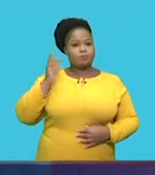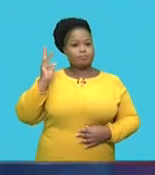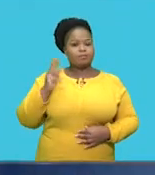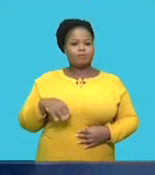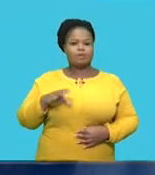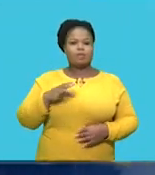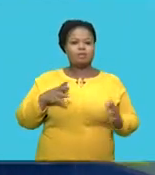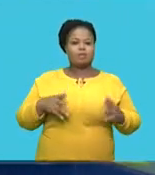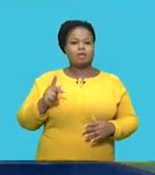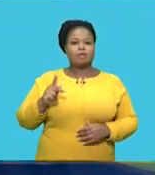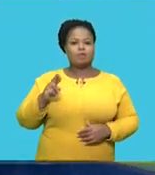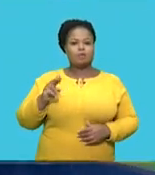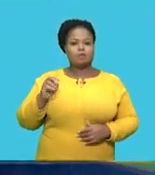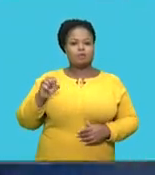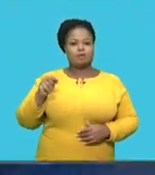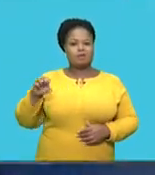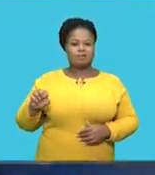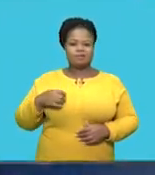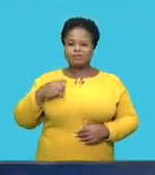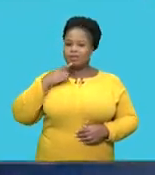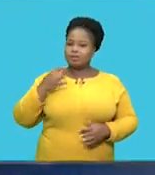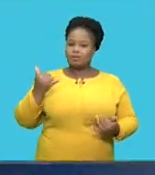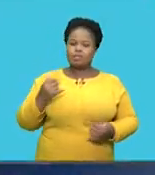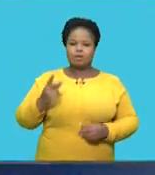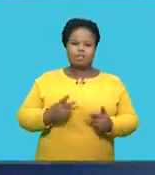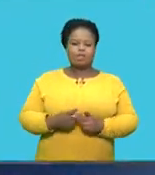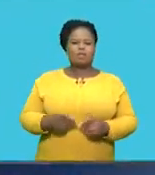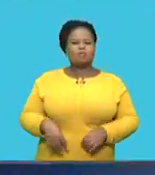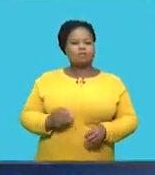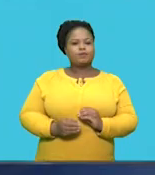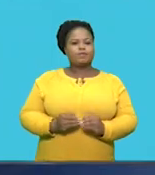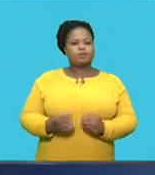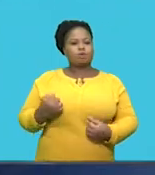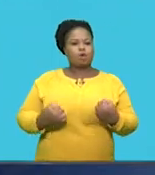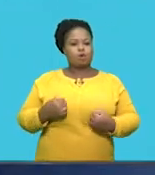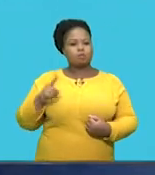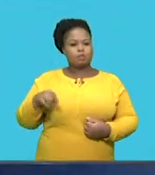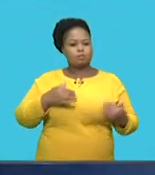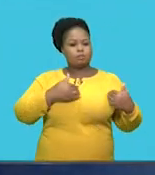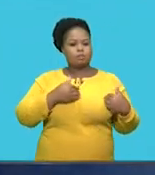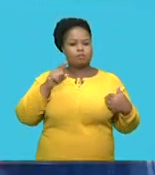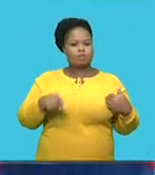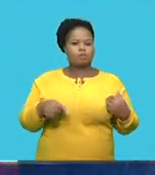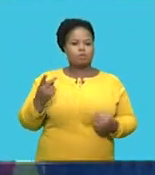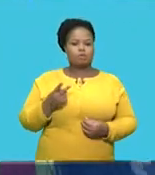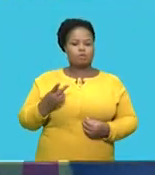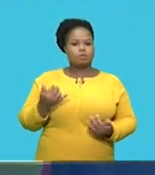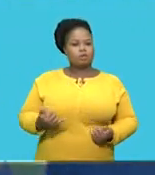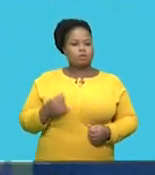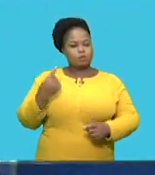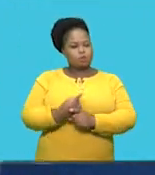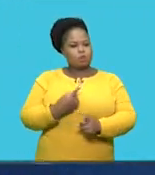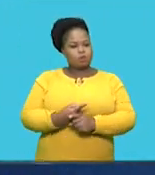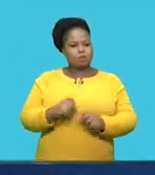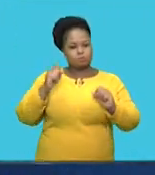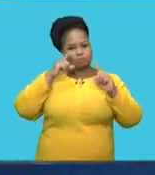Councillor Kunene o tobokeditse bohloka ba go lekolwa ha makoloi, boitshwaro isitana le go beng tshatsi ka dinako